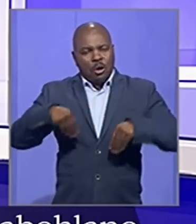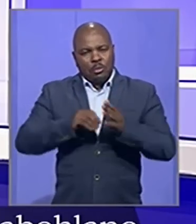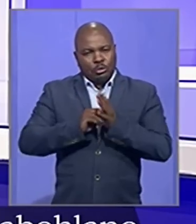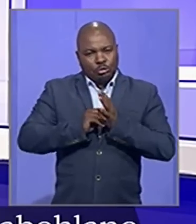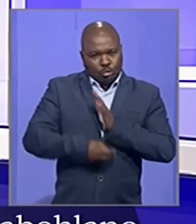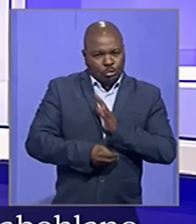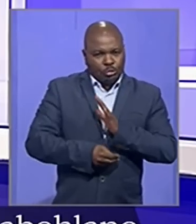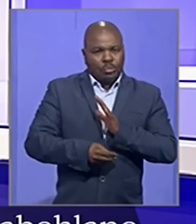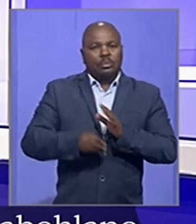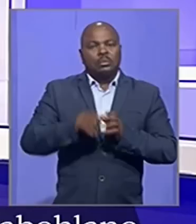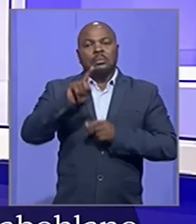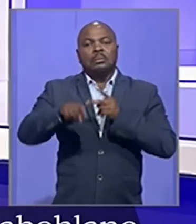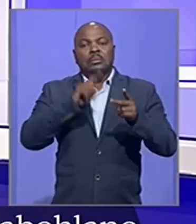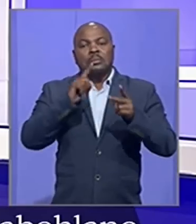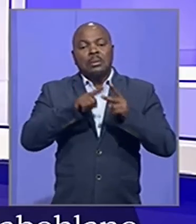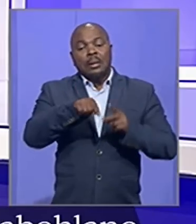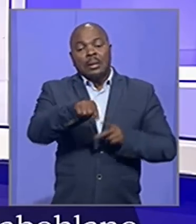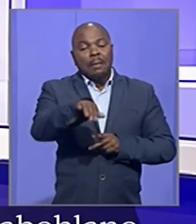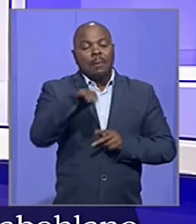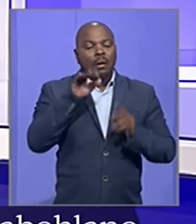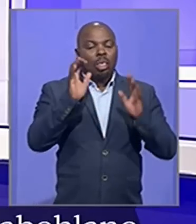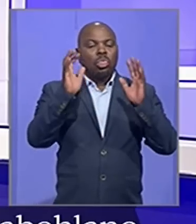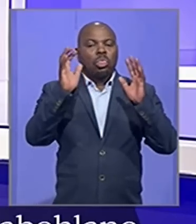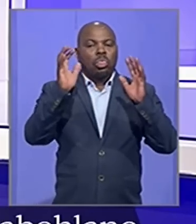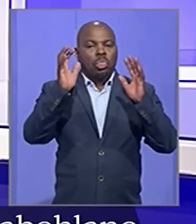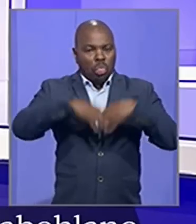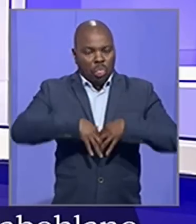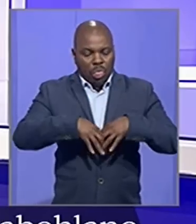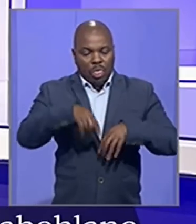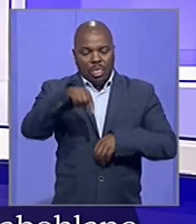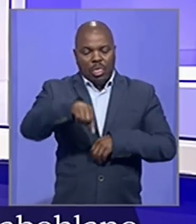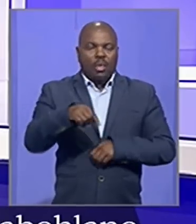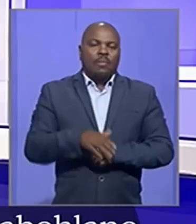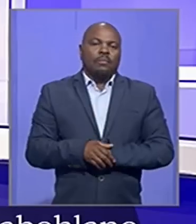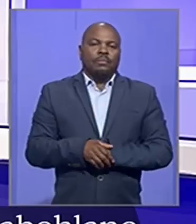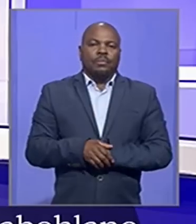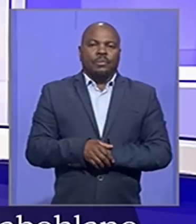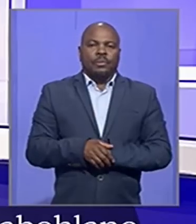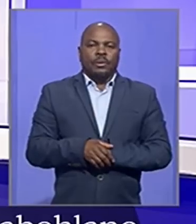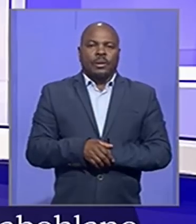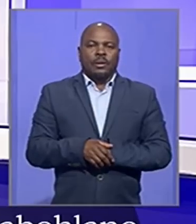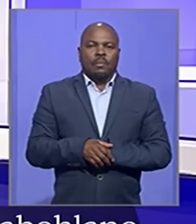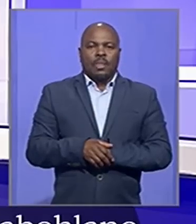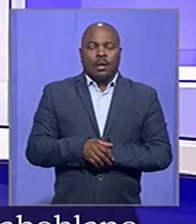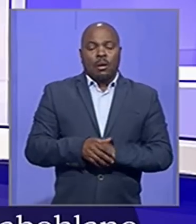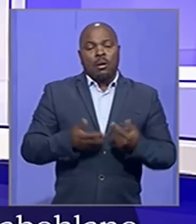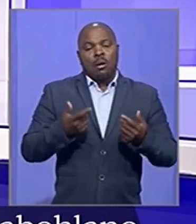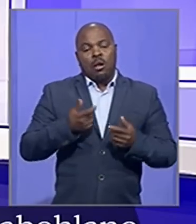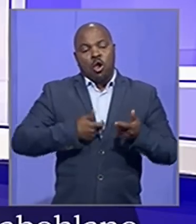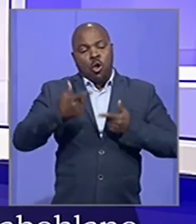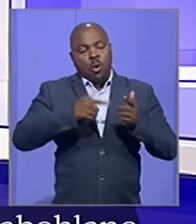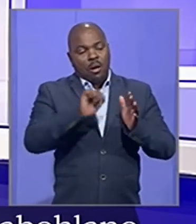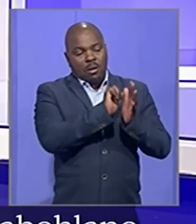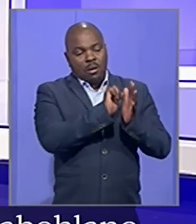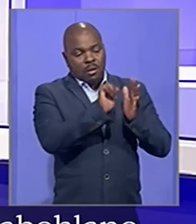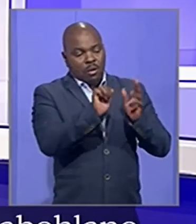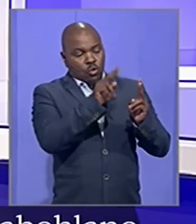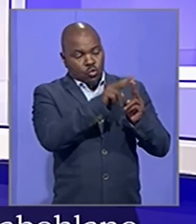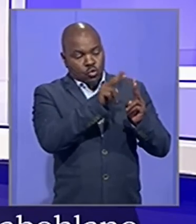tšeo di ilego tša feleletša di hlola go phuhlama ga VBS Mutual Bank. Moemedi wa molao wa balatofatšwa